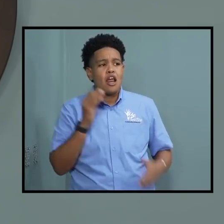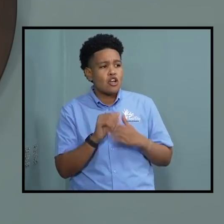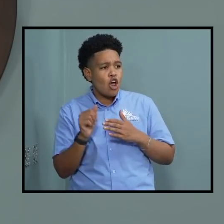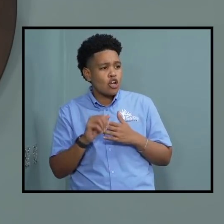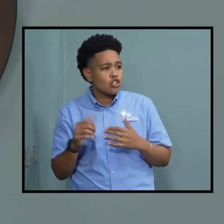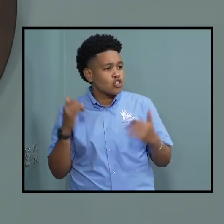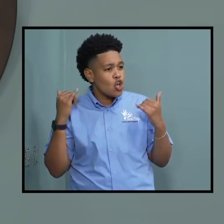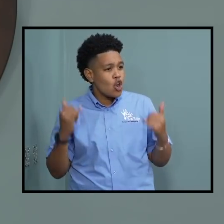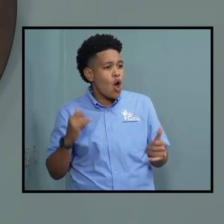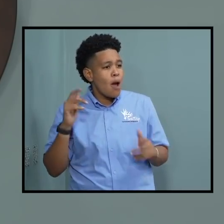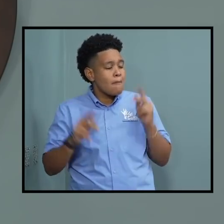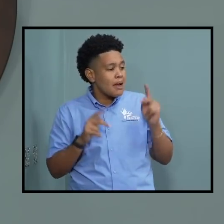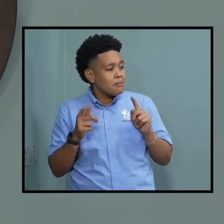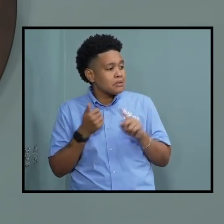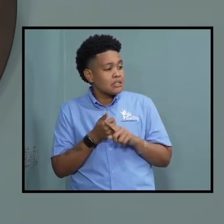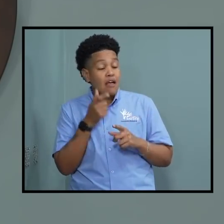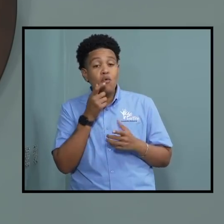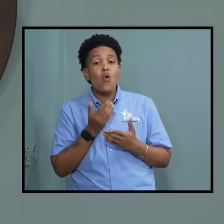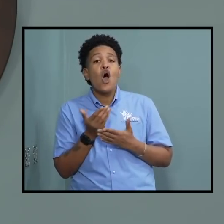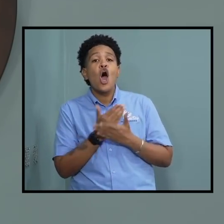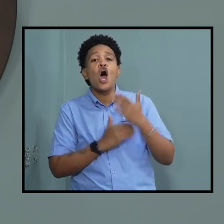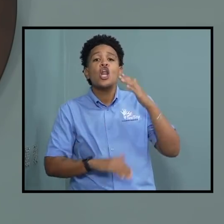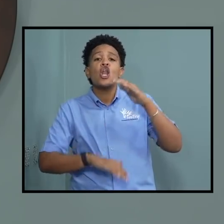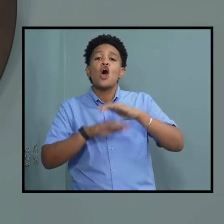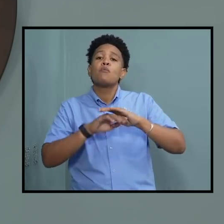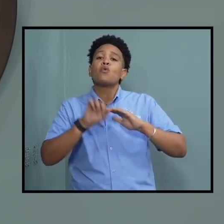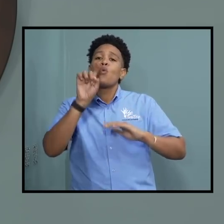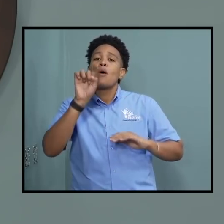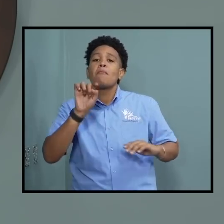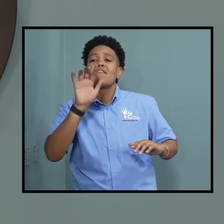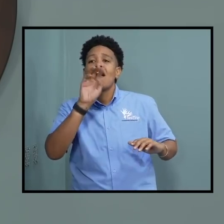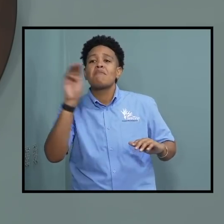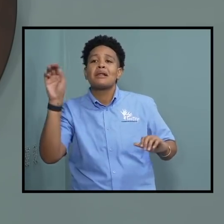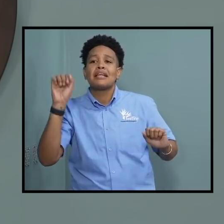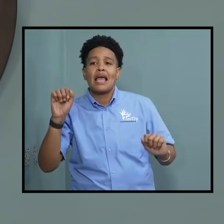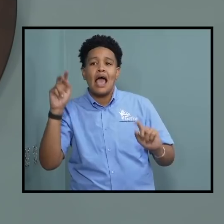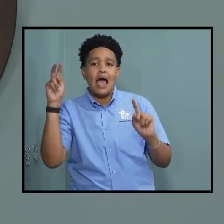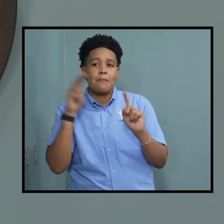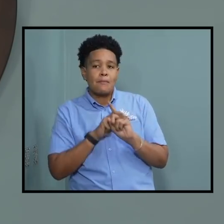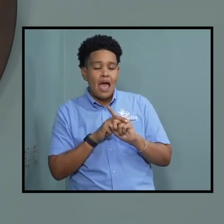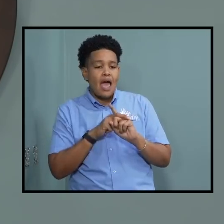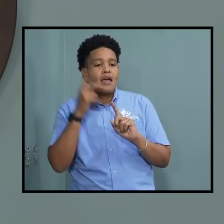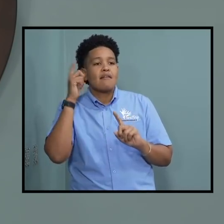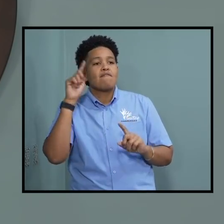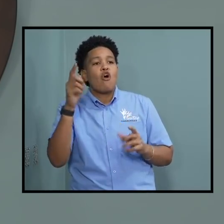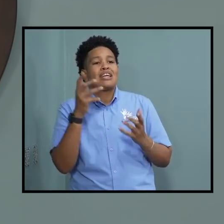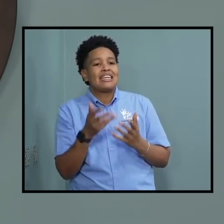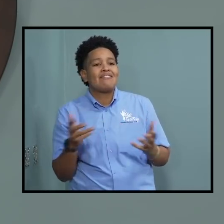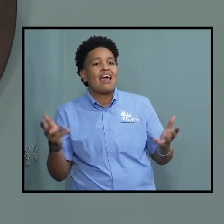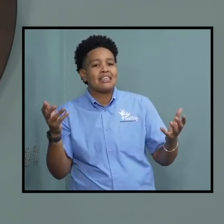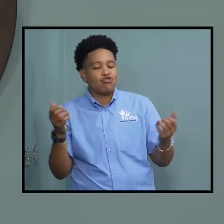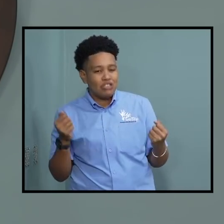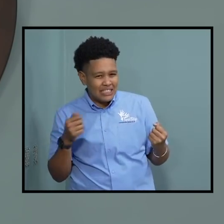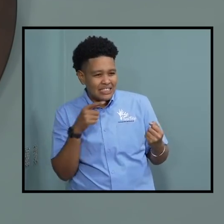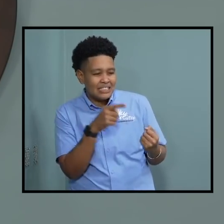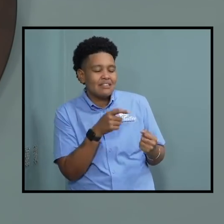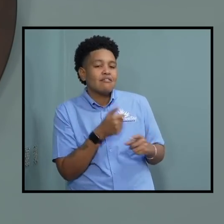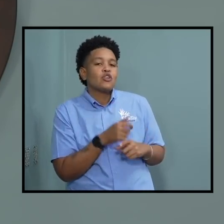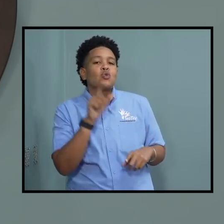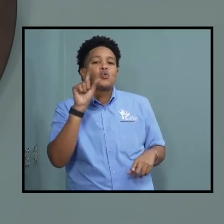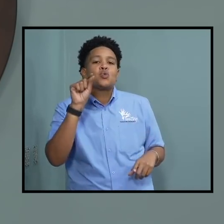So now persons earning up to $1.5 million can apply for the device to receive